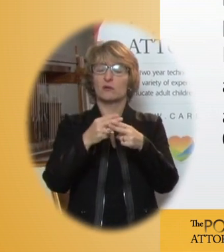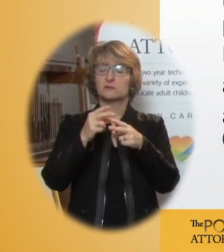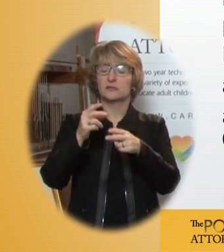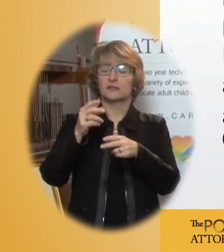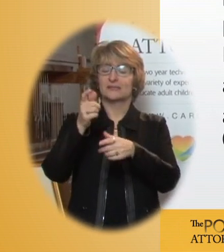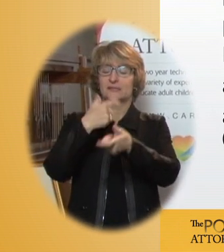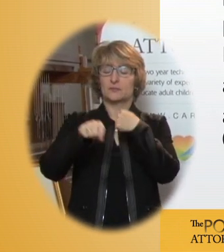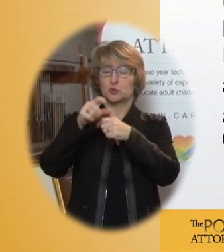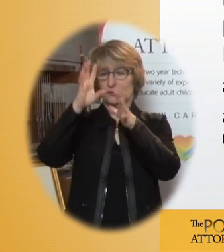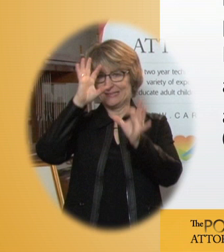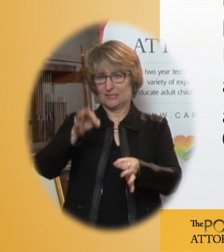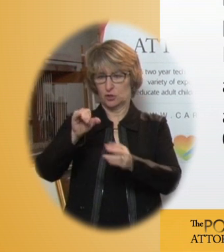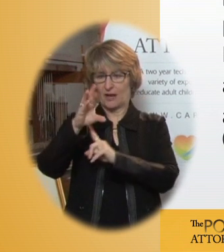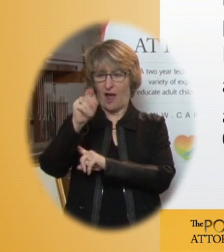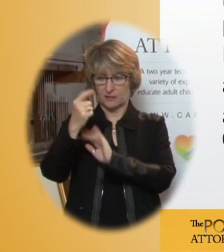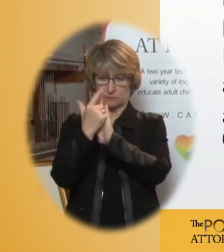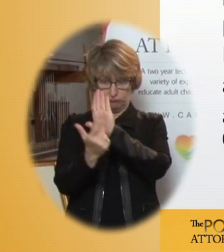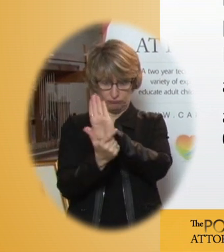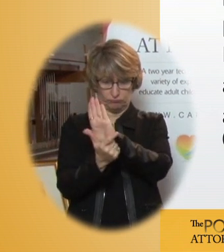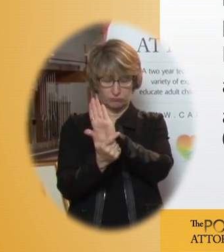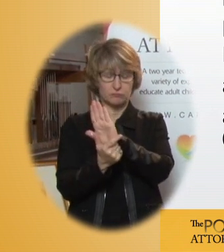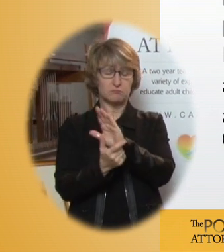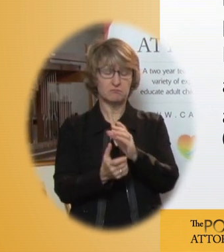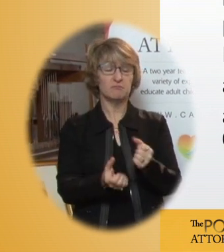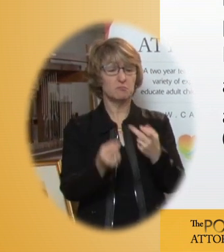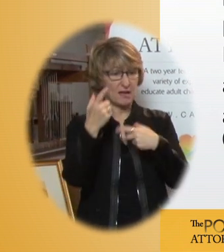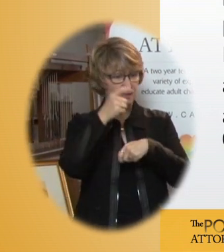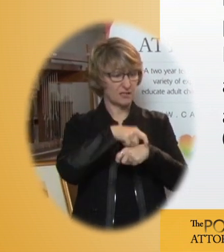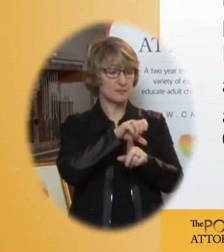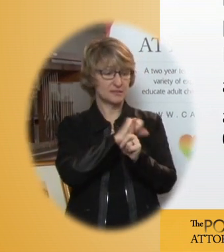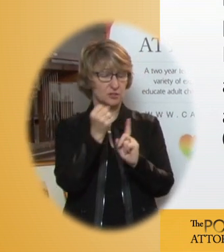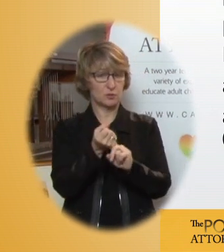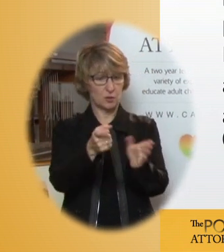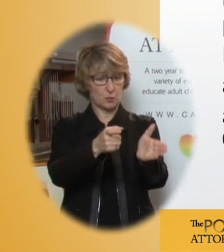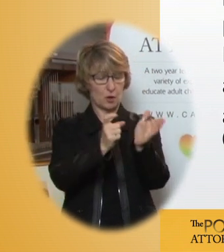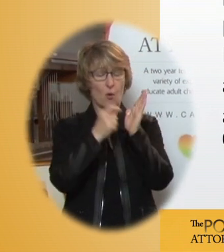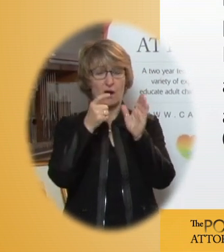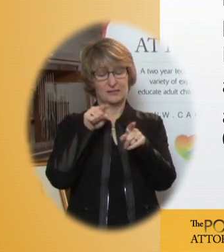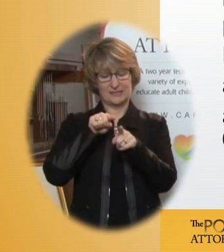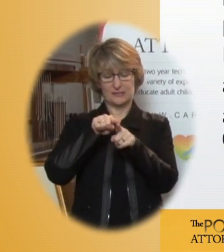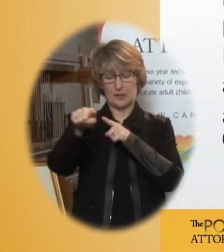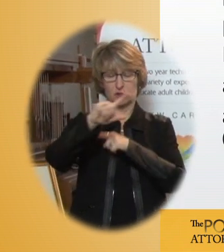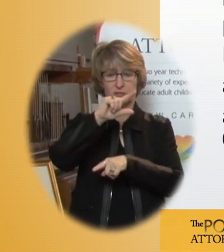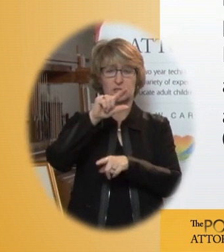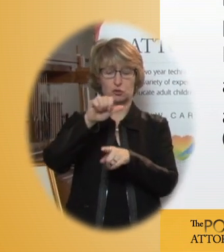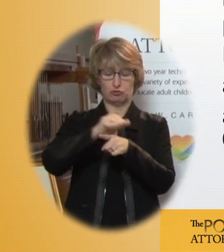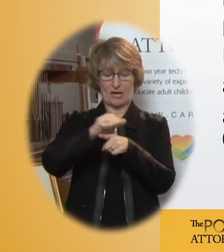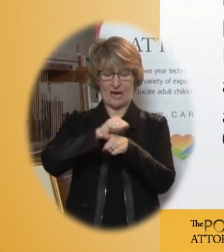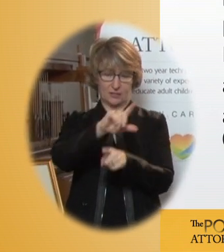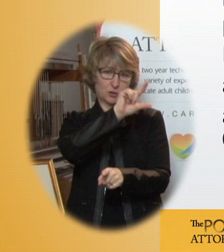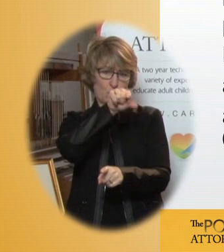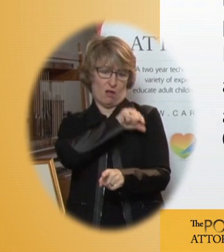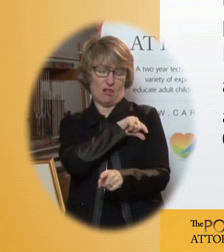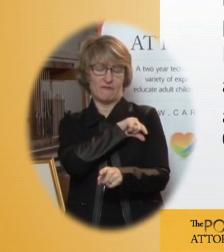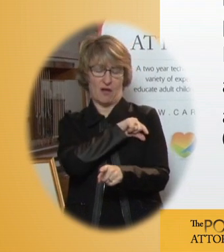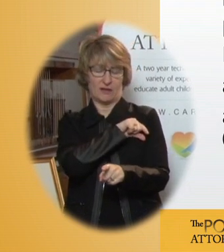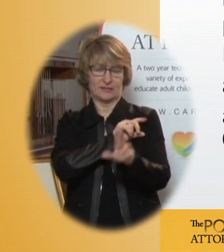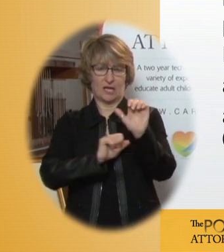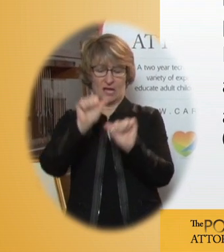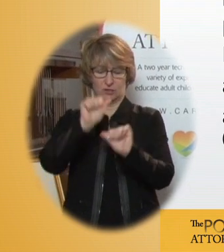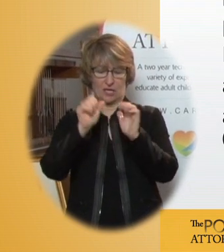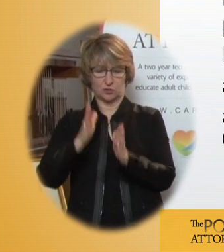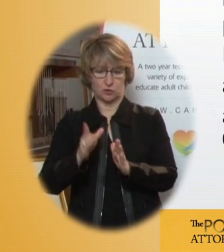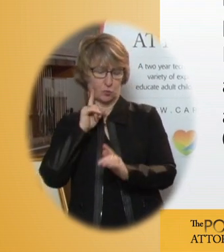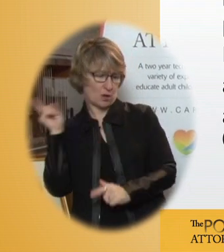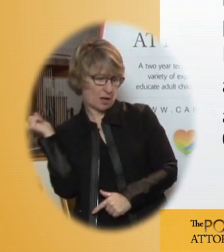Act, many situations require capacity assessments to be conducted by specially qualified assessors who must